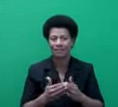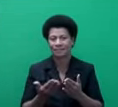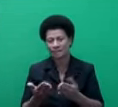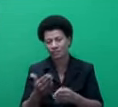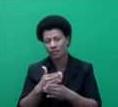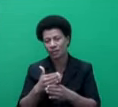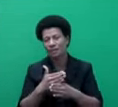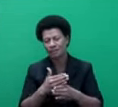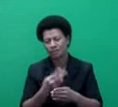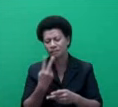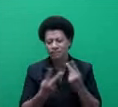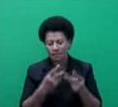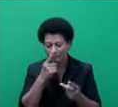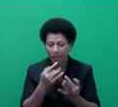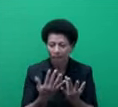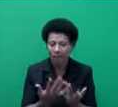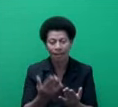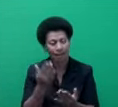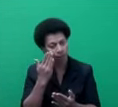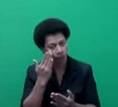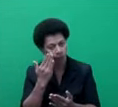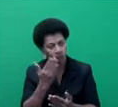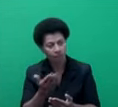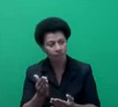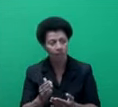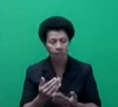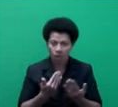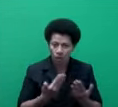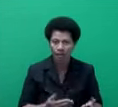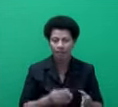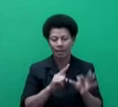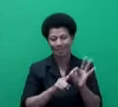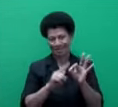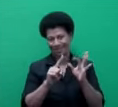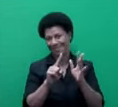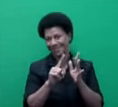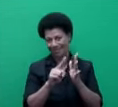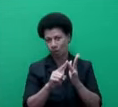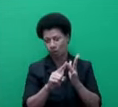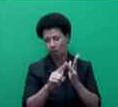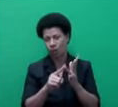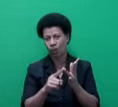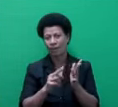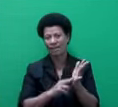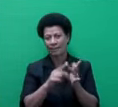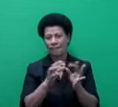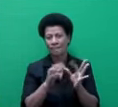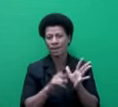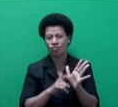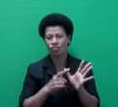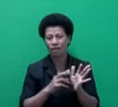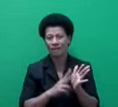that people can be aware. You know, Honourable Gyonim Baravi also raised some issues regarding fake news, etc. There have